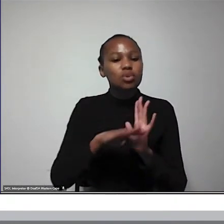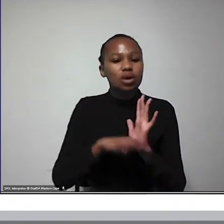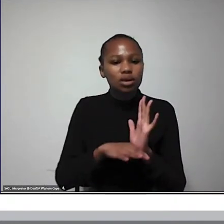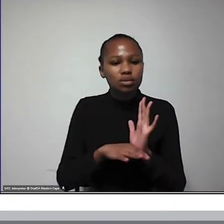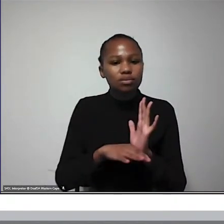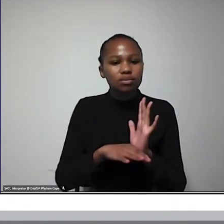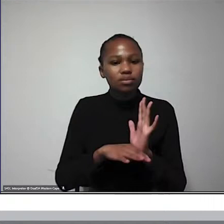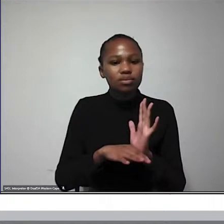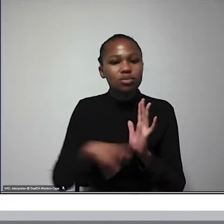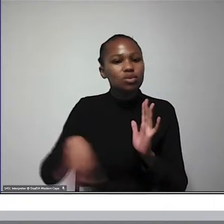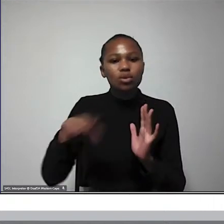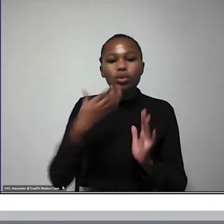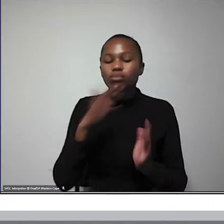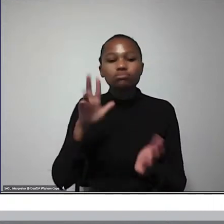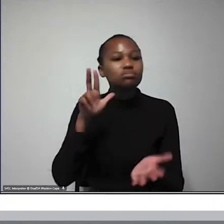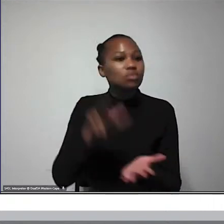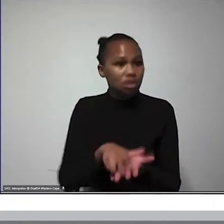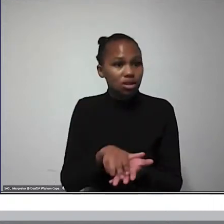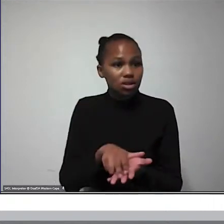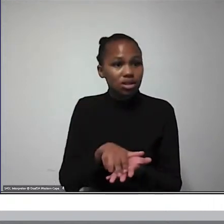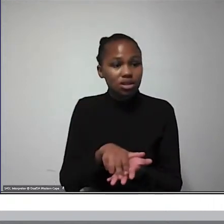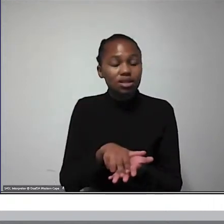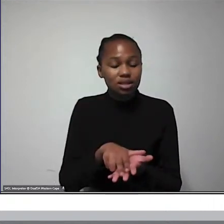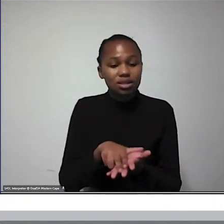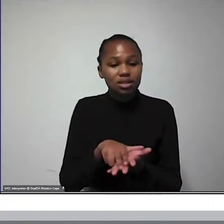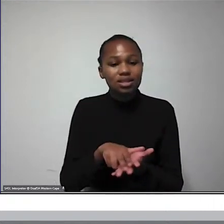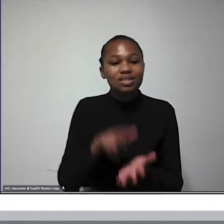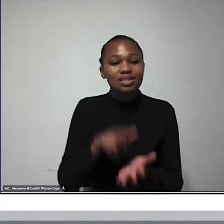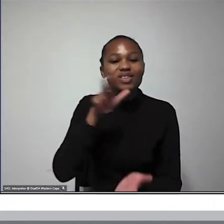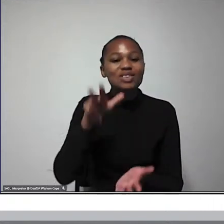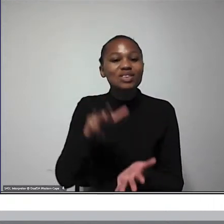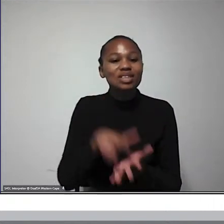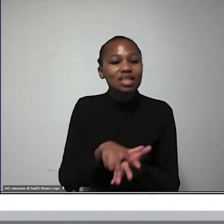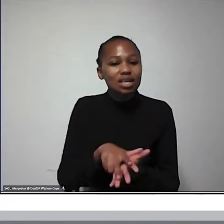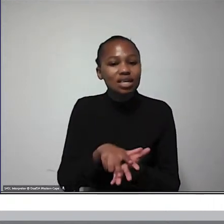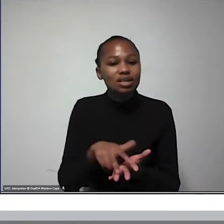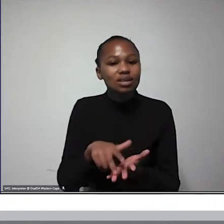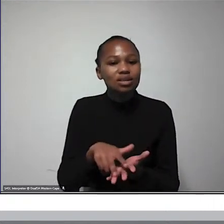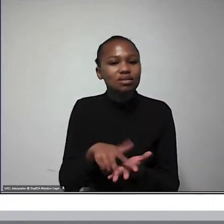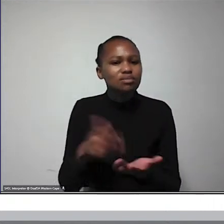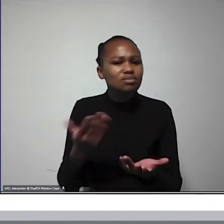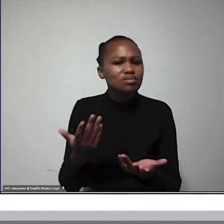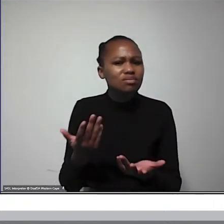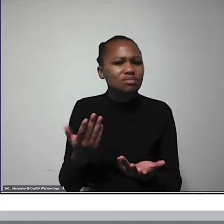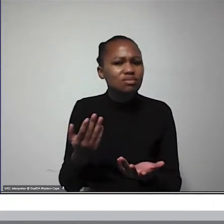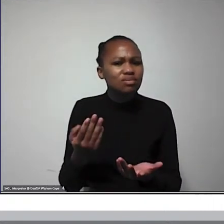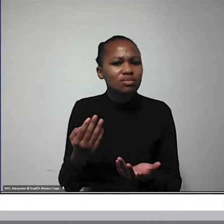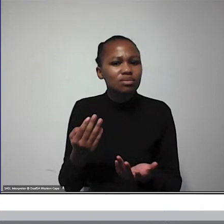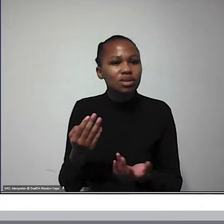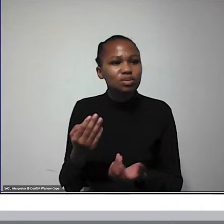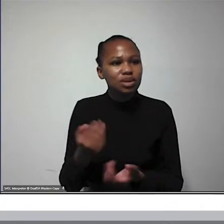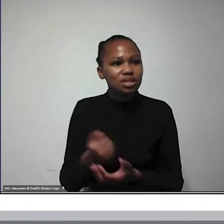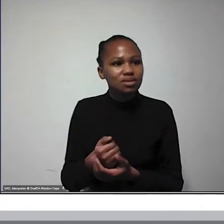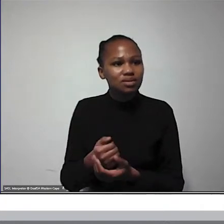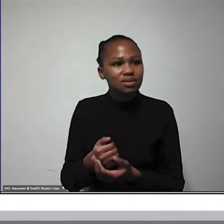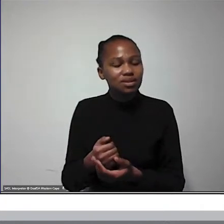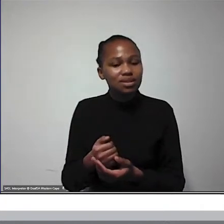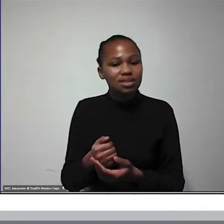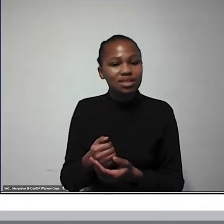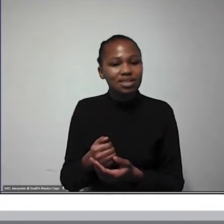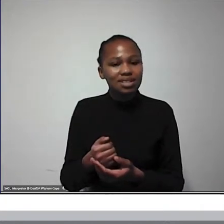It does happen quite often that it's not reauthorized. Usually when it is reauthorized, there is then a retrospective claiming of